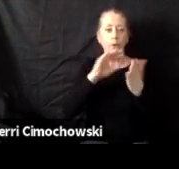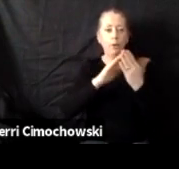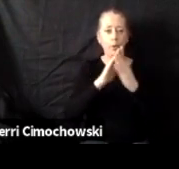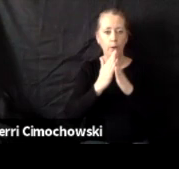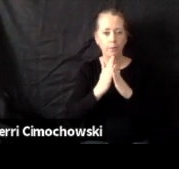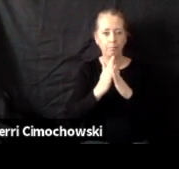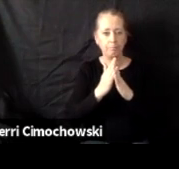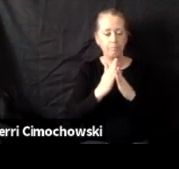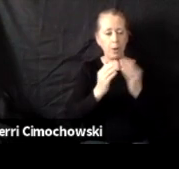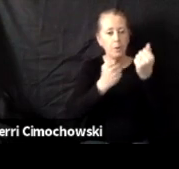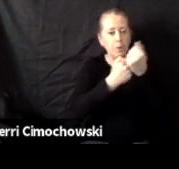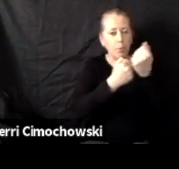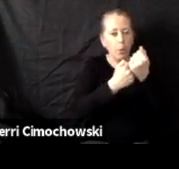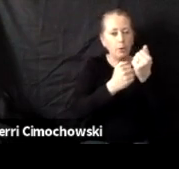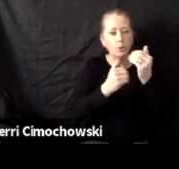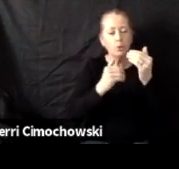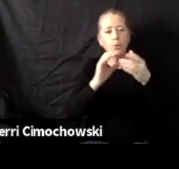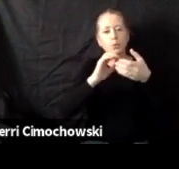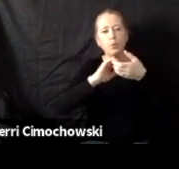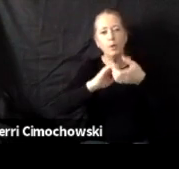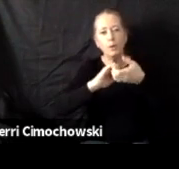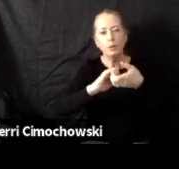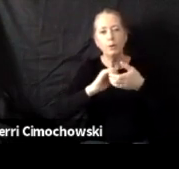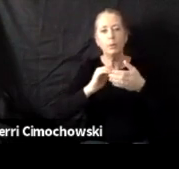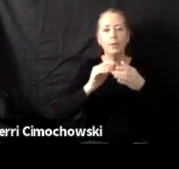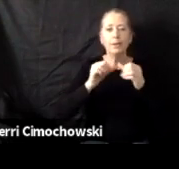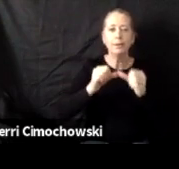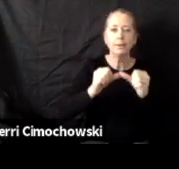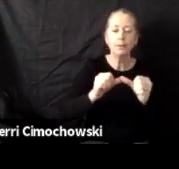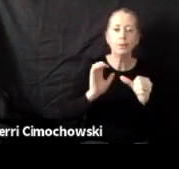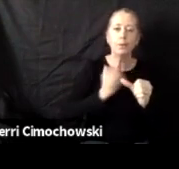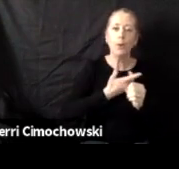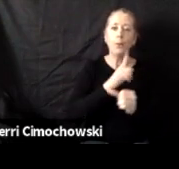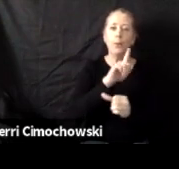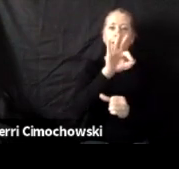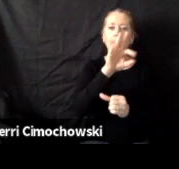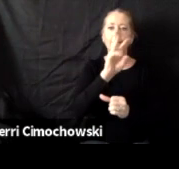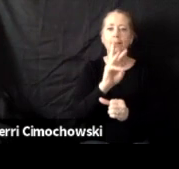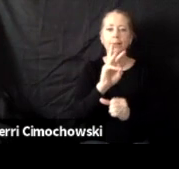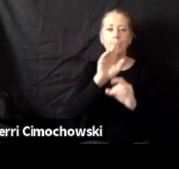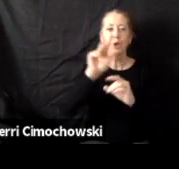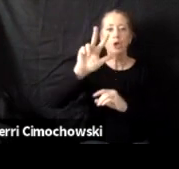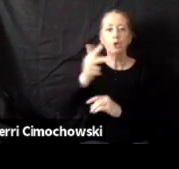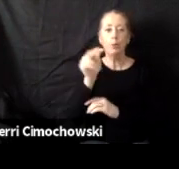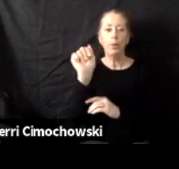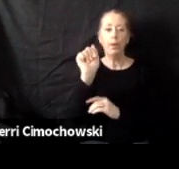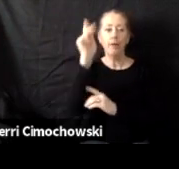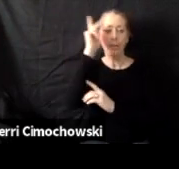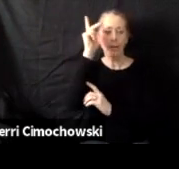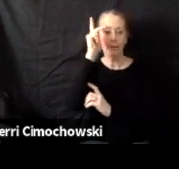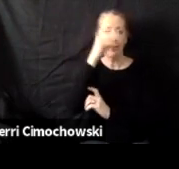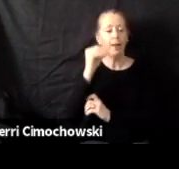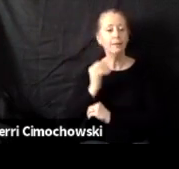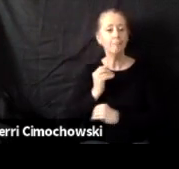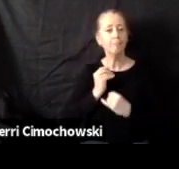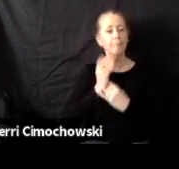the District 196 AAA philosophy, and inspires the growth and development of all learners. And so, some key words